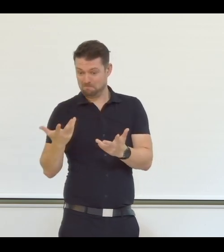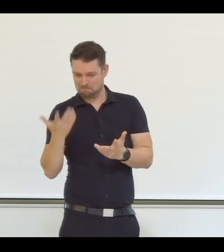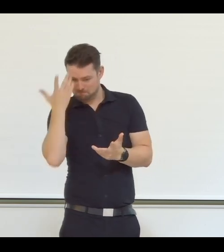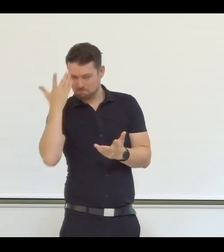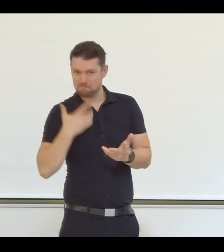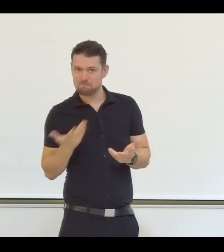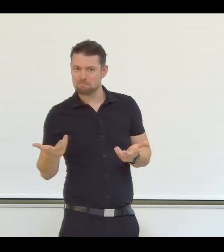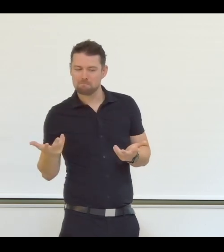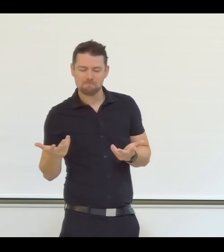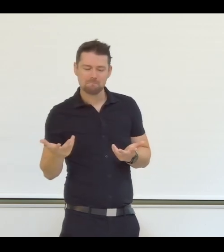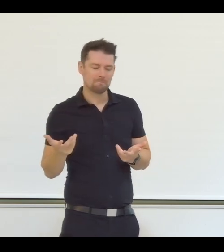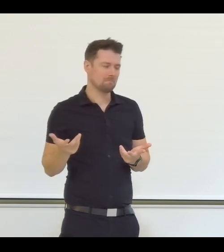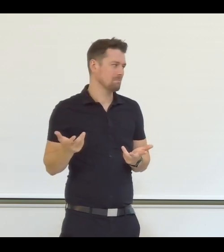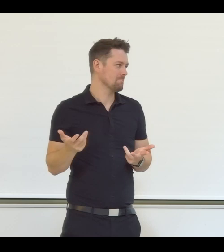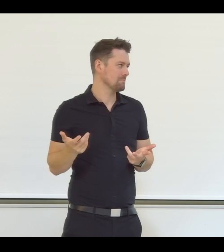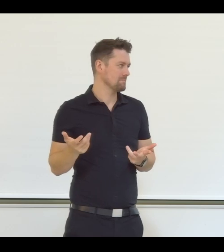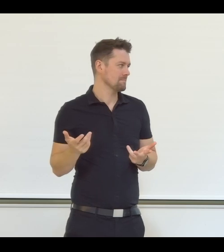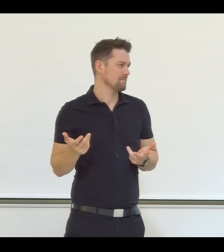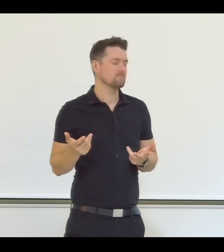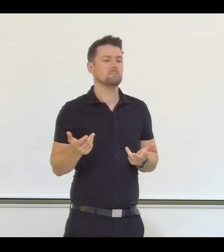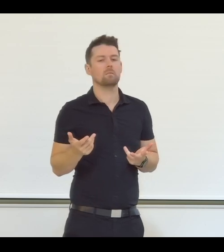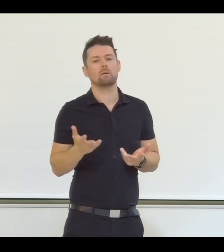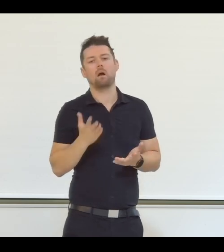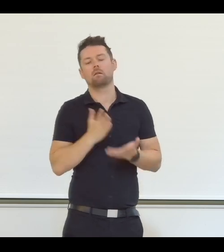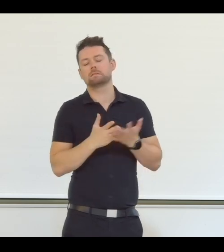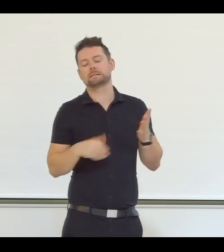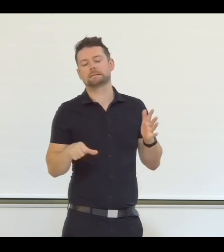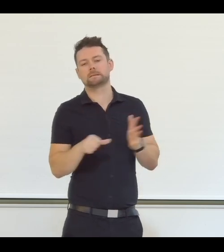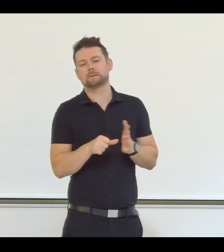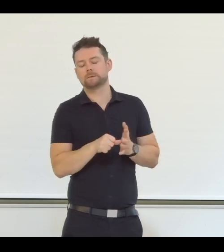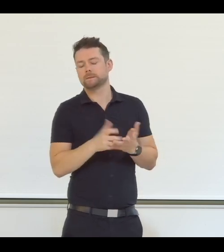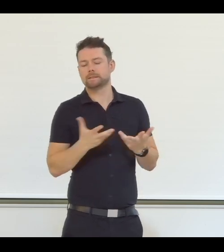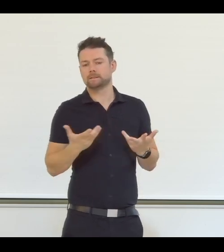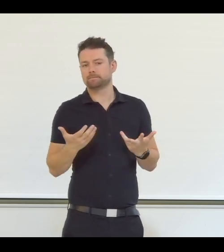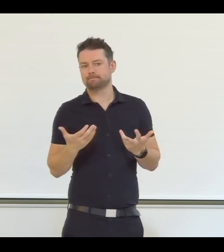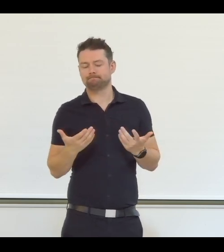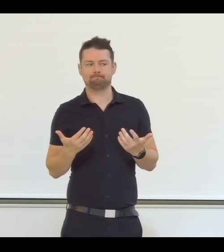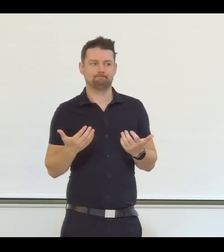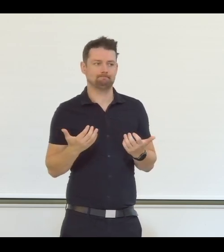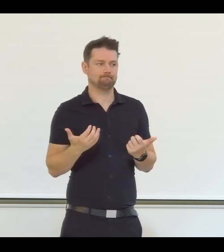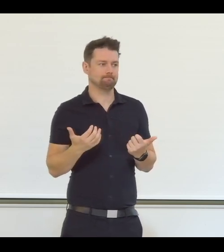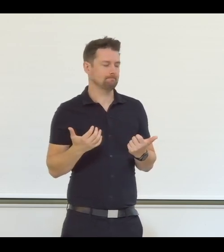But it will be very difficult to really.